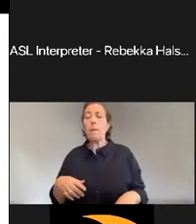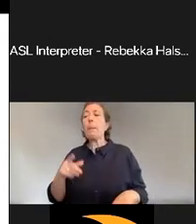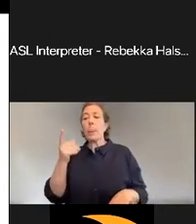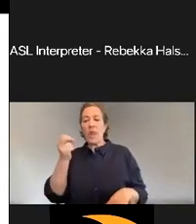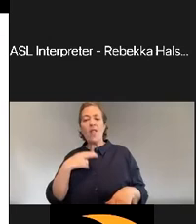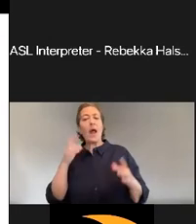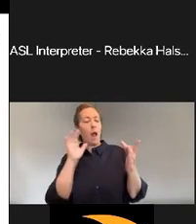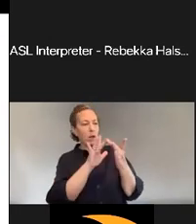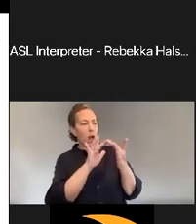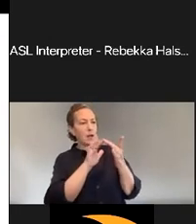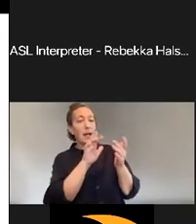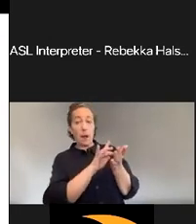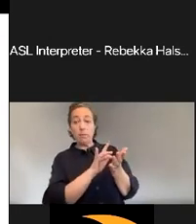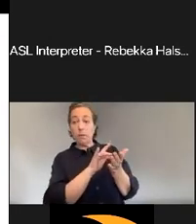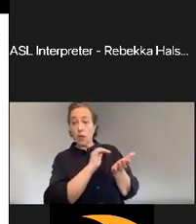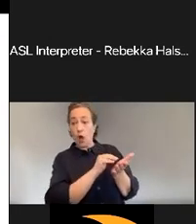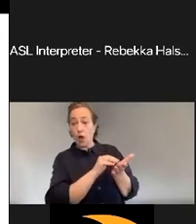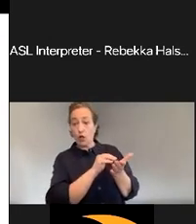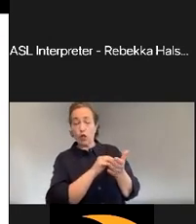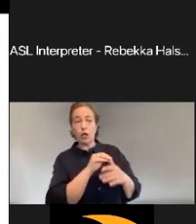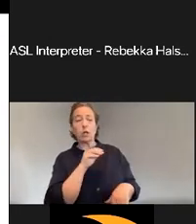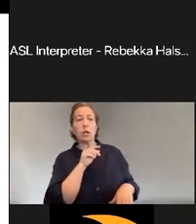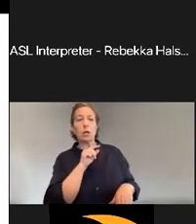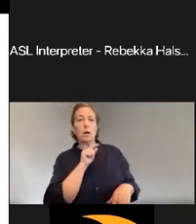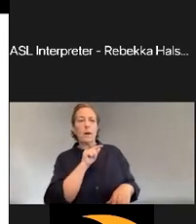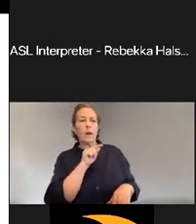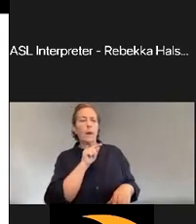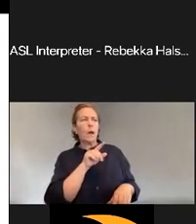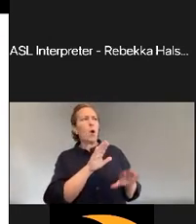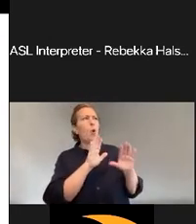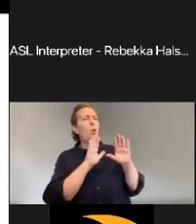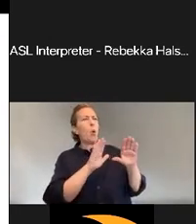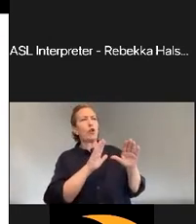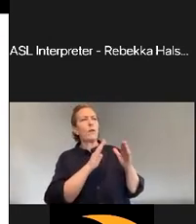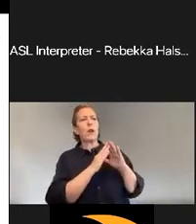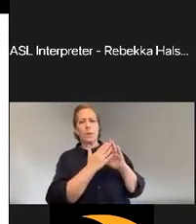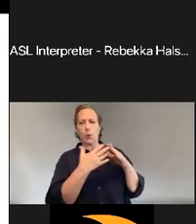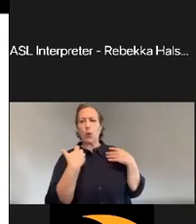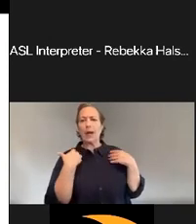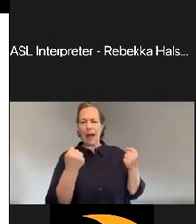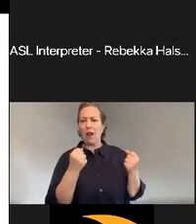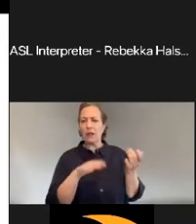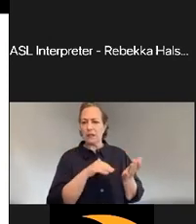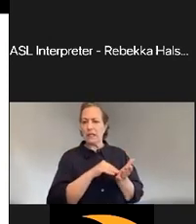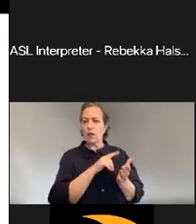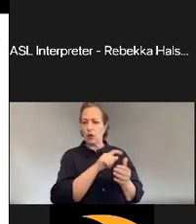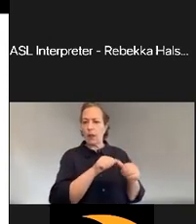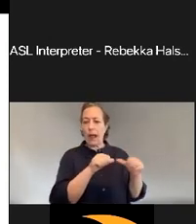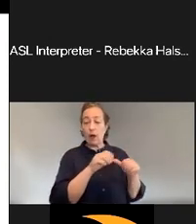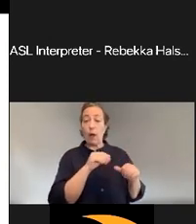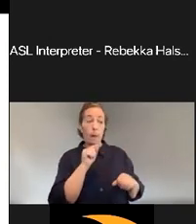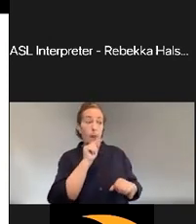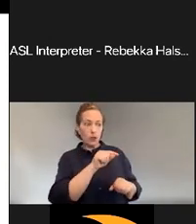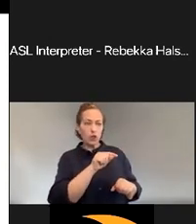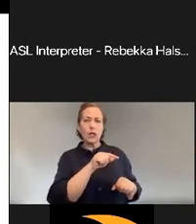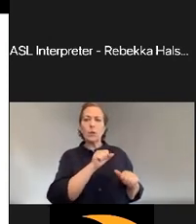a doctor at a wonderful community health center in the area. And she was able to review